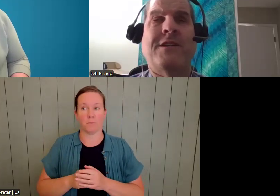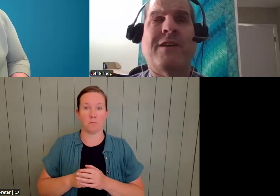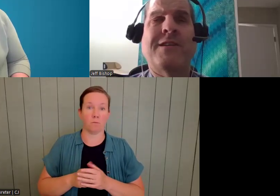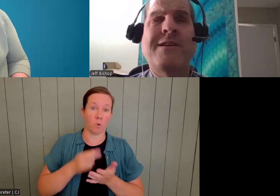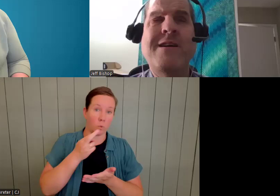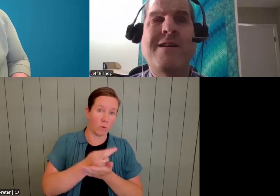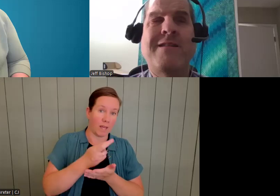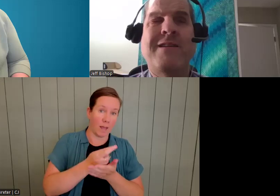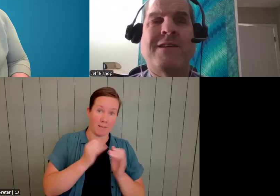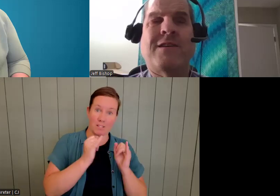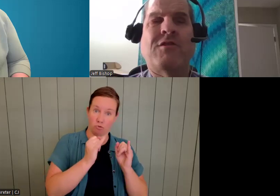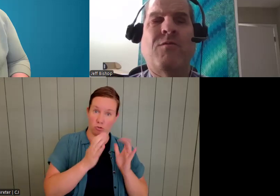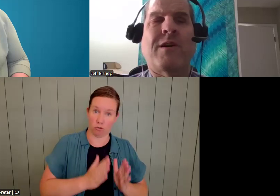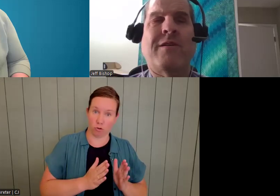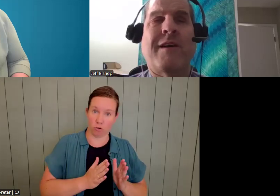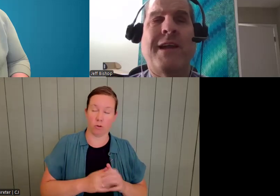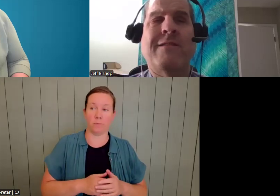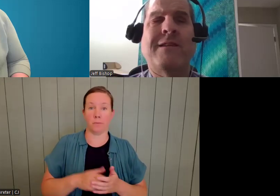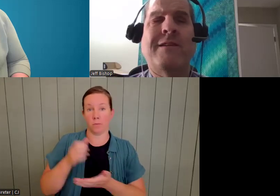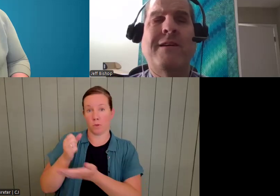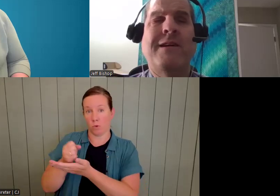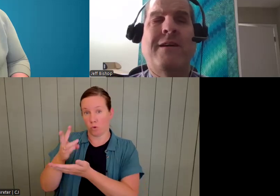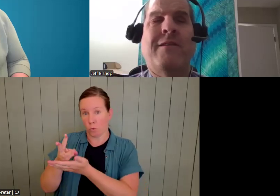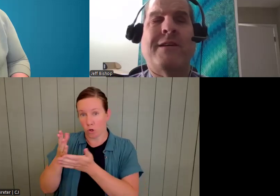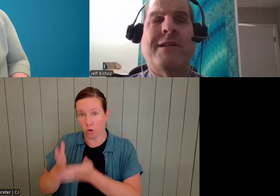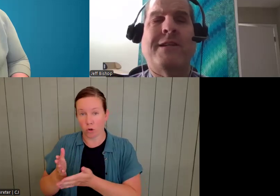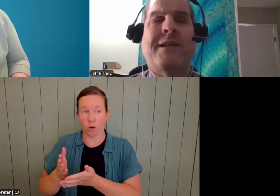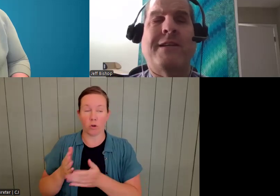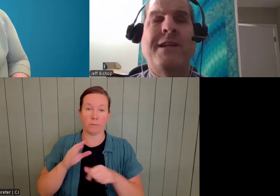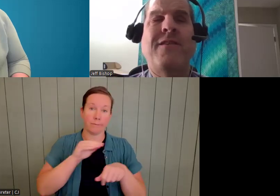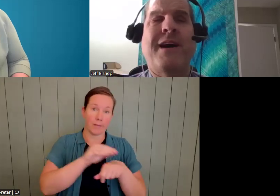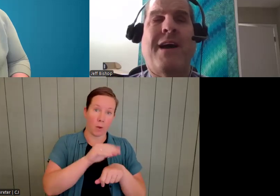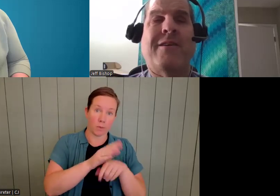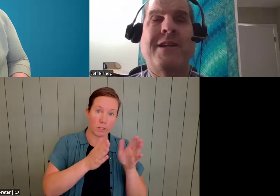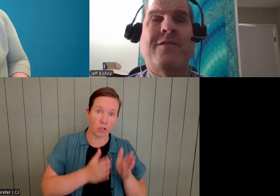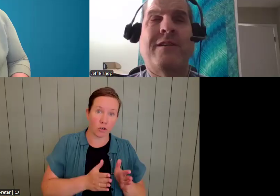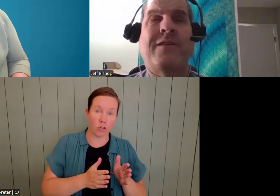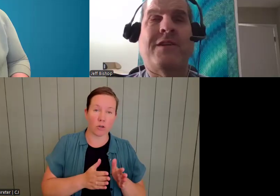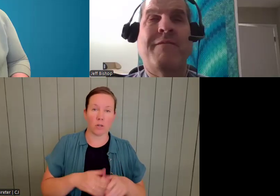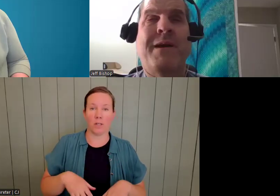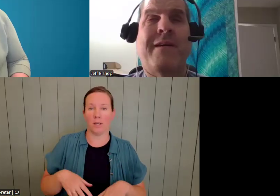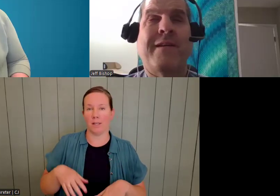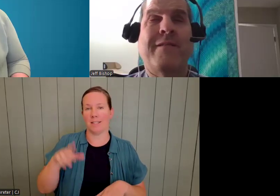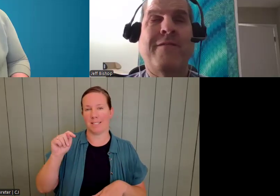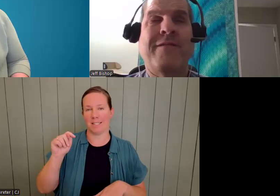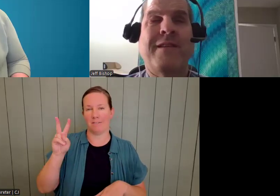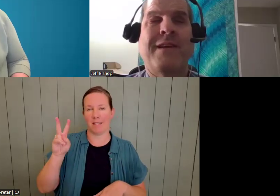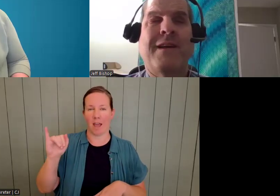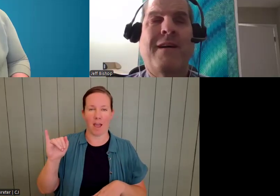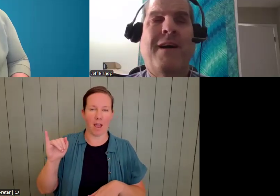rehabilitation instructor, social worker or counselor, or a TVI or teacher of the visually impaired.